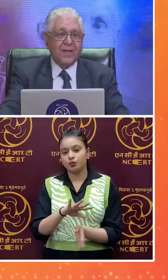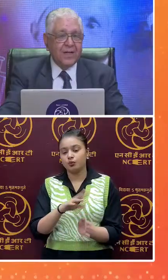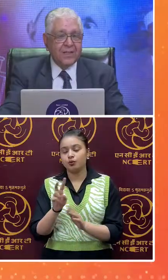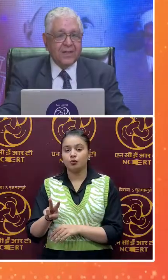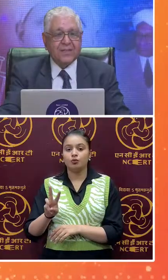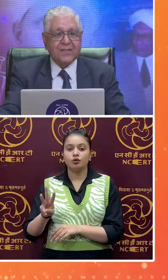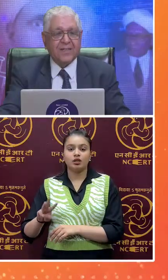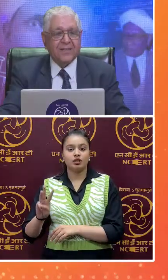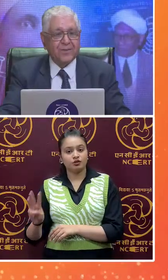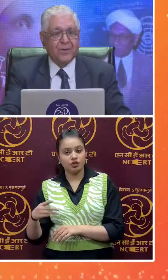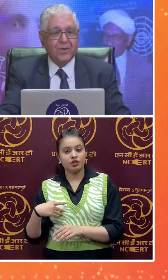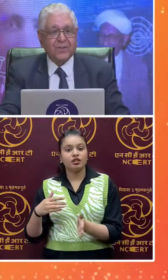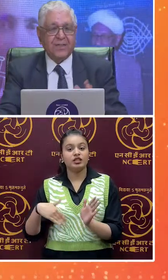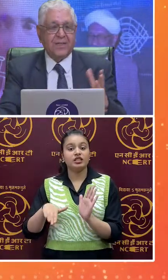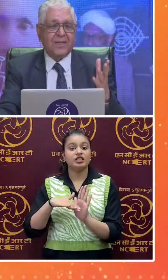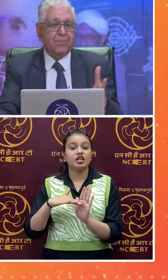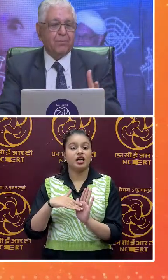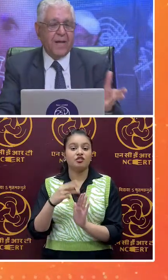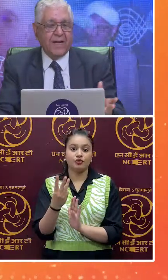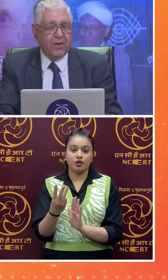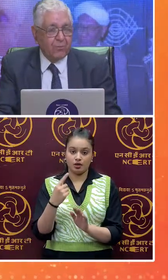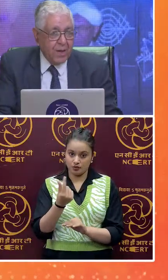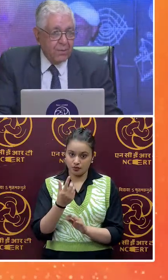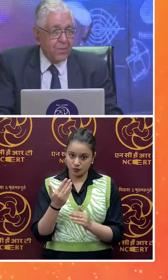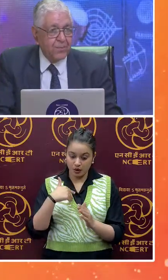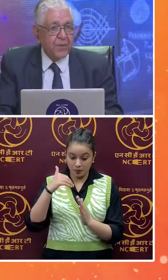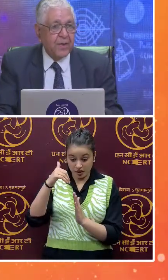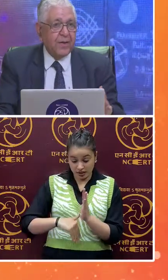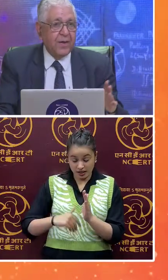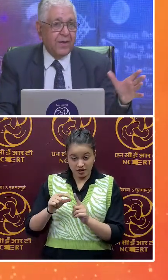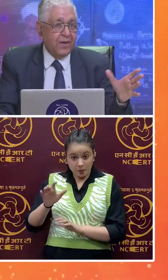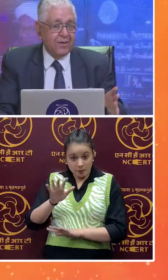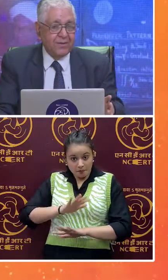in the 3rd stage. So, see the deep planning of Bhabha.